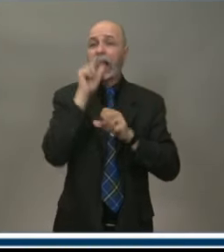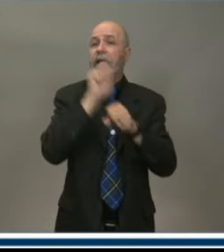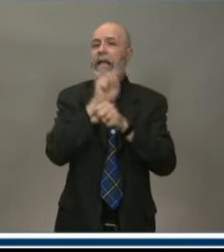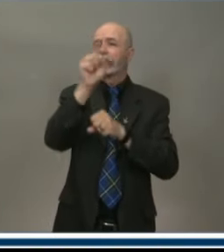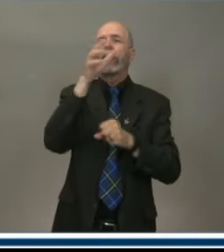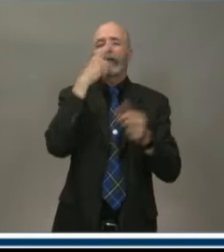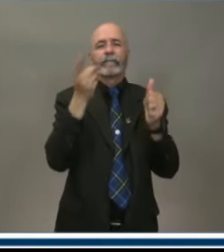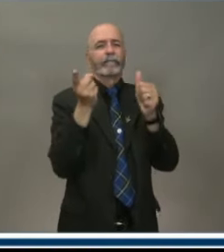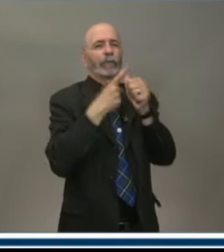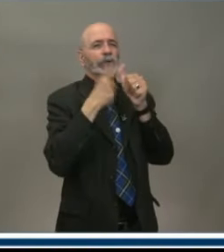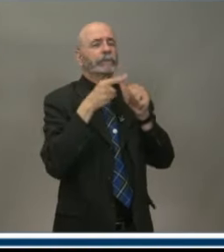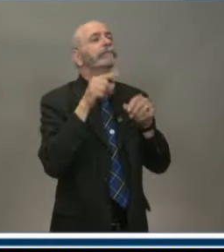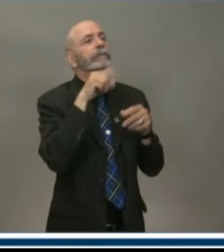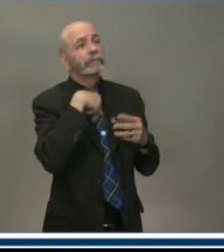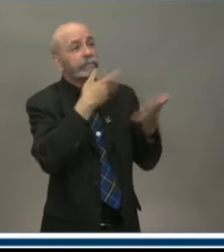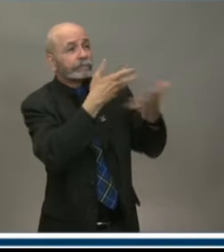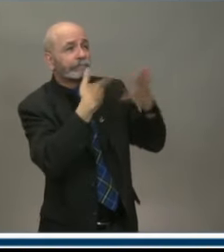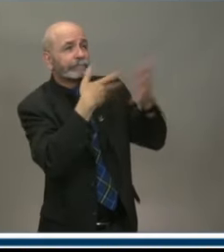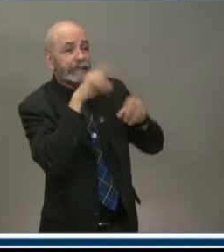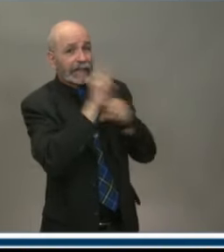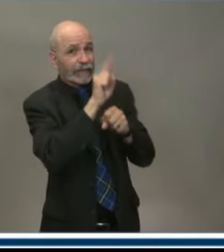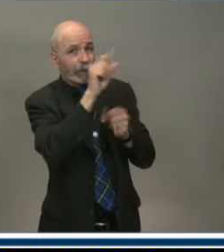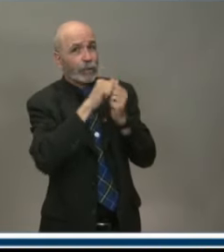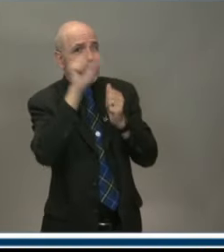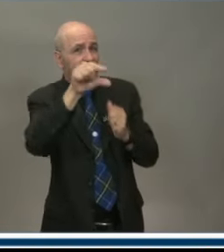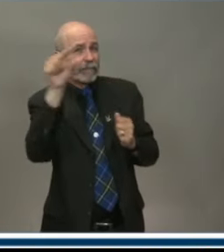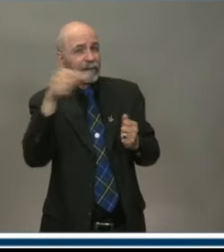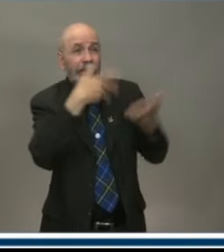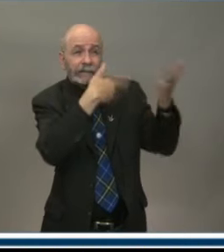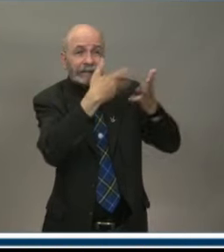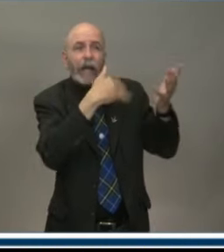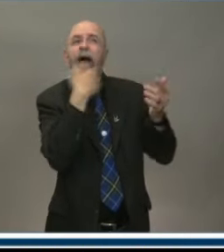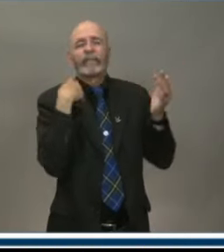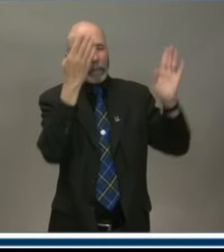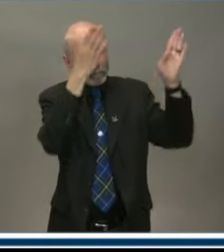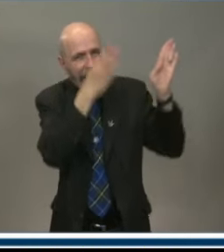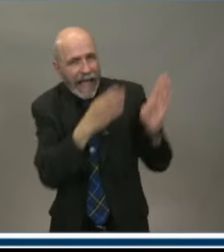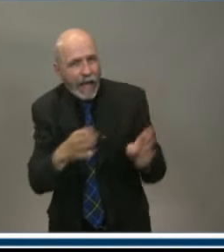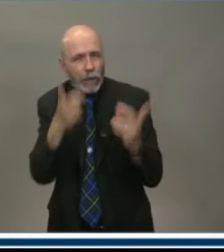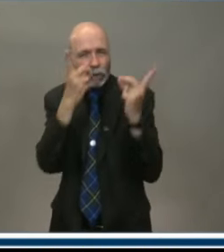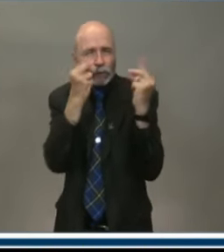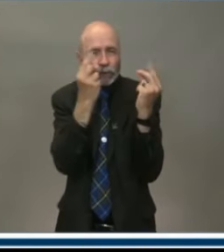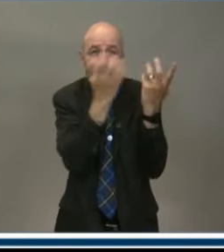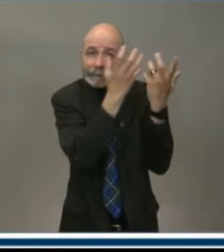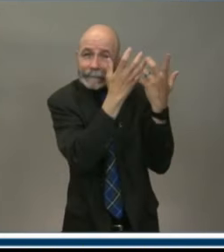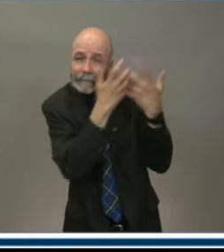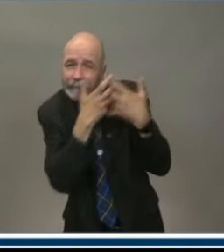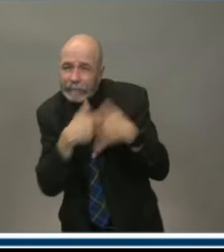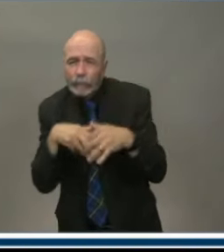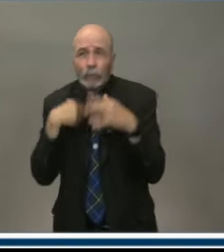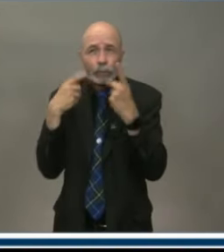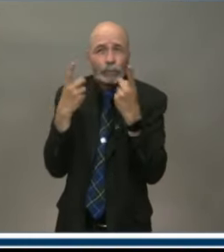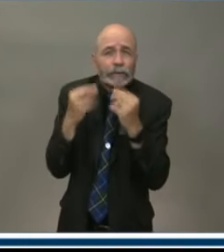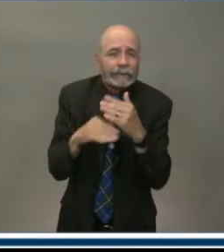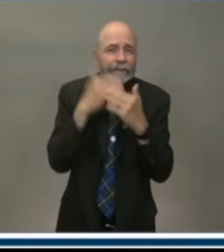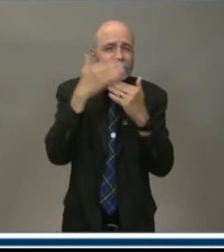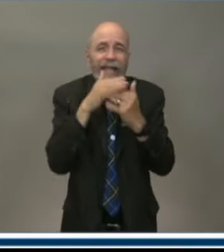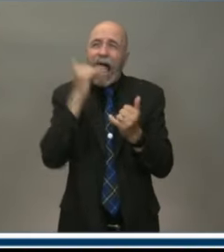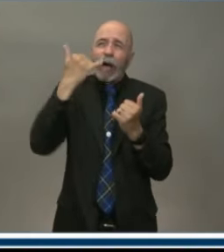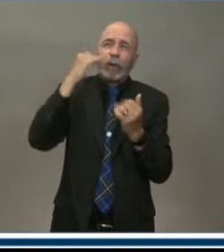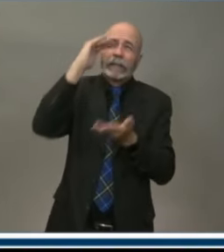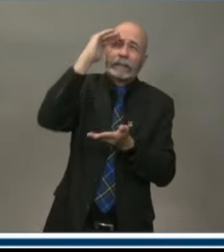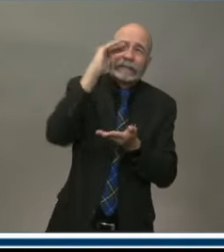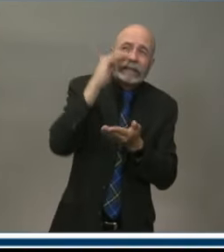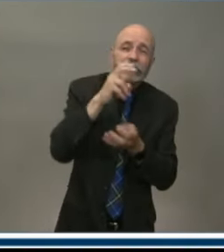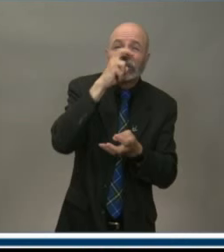develop more of a concrete plan about how and when we might lift restrictions. But it always has to be